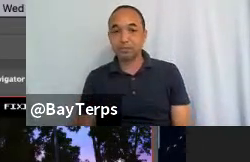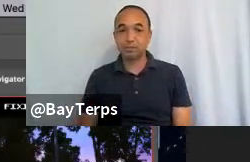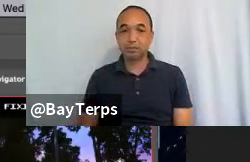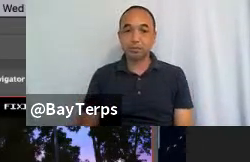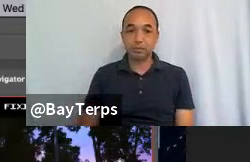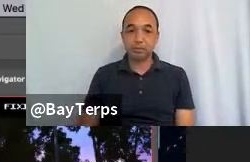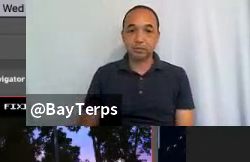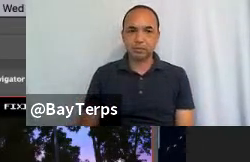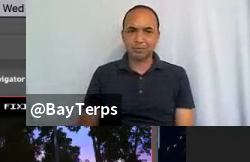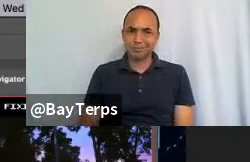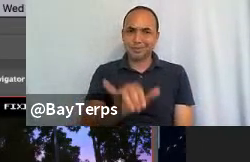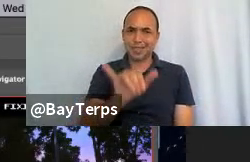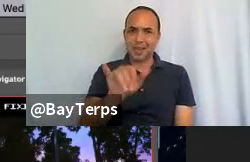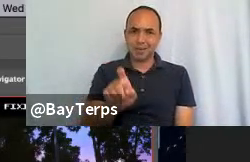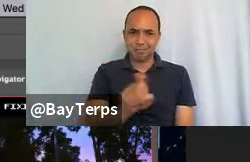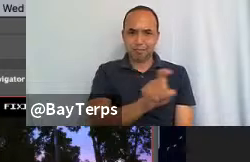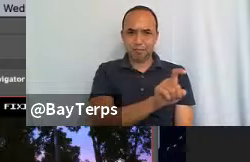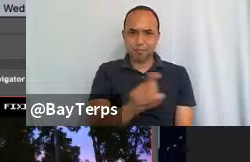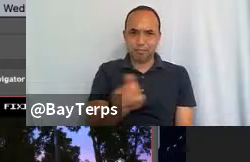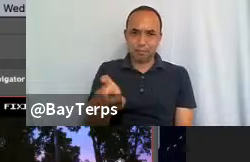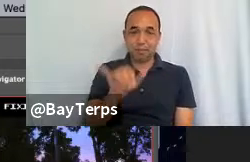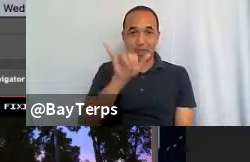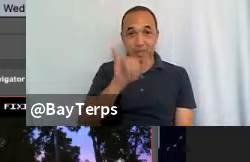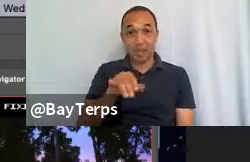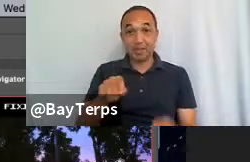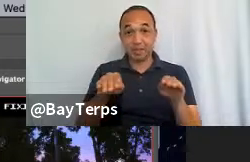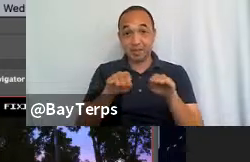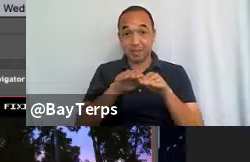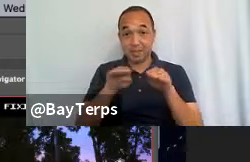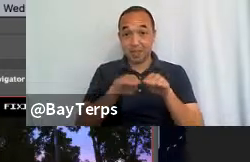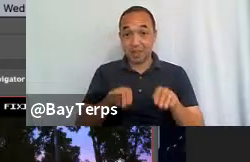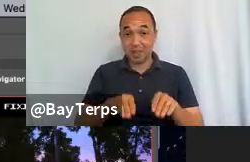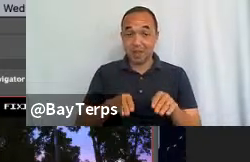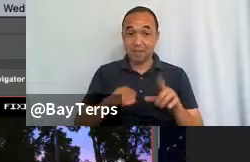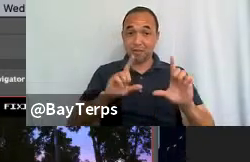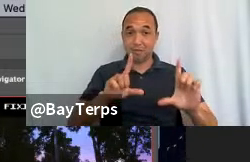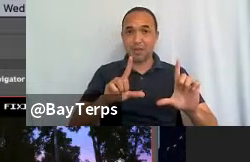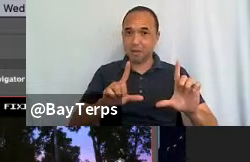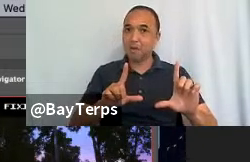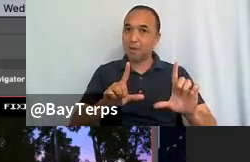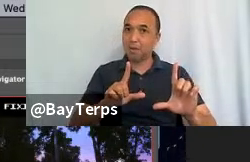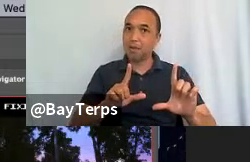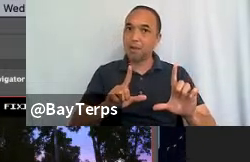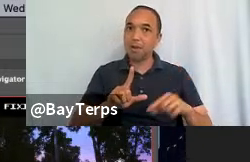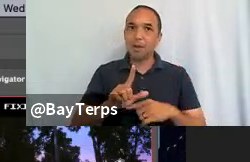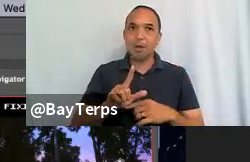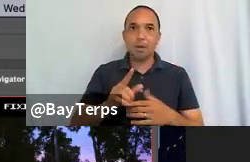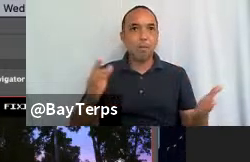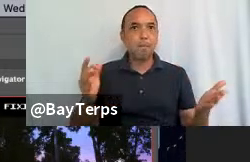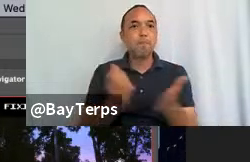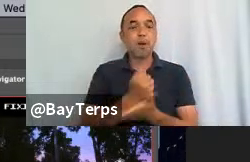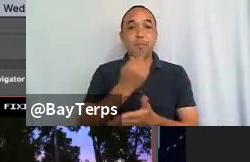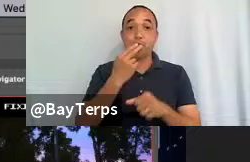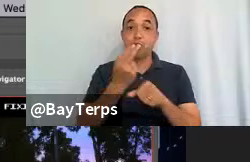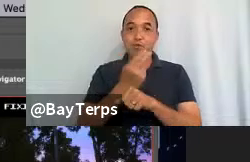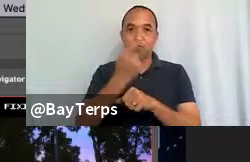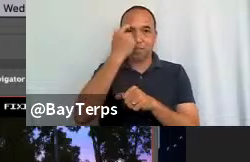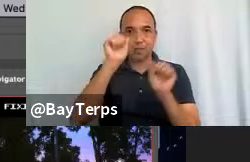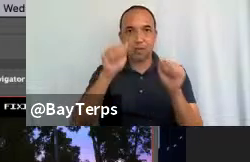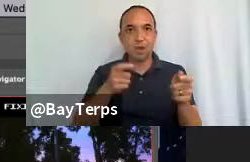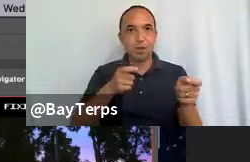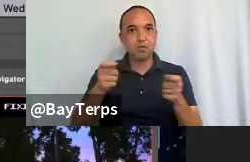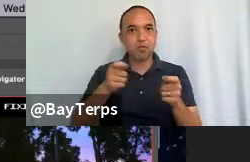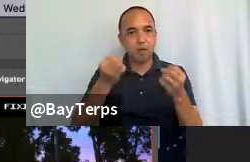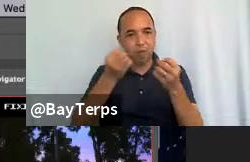So that's really all the levels panel does. And it's extremely useful because you can control a lot of